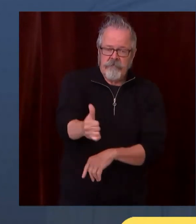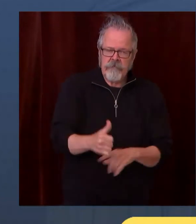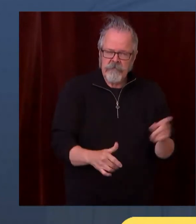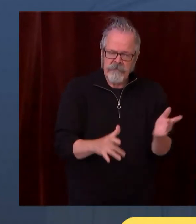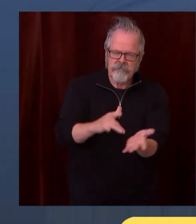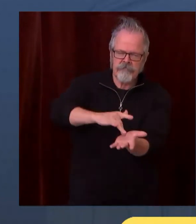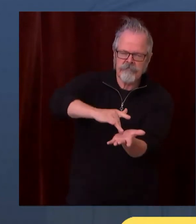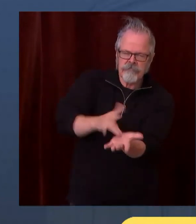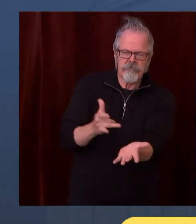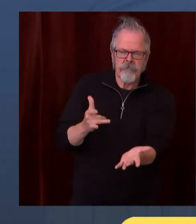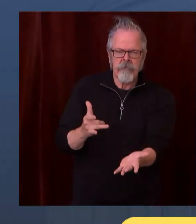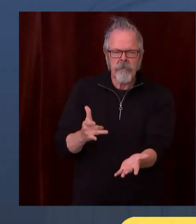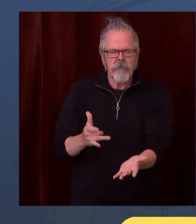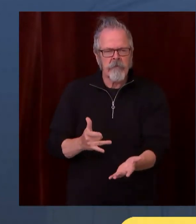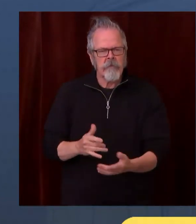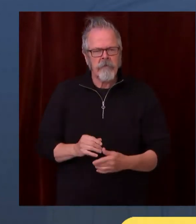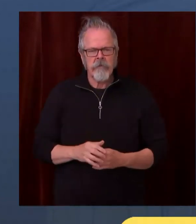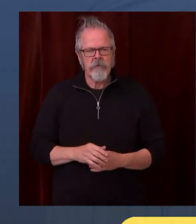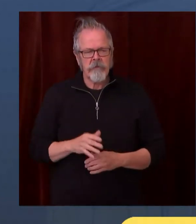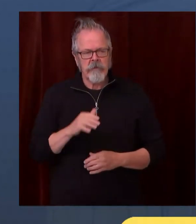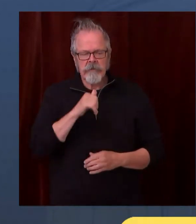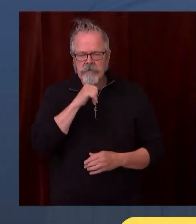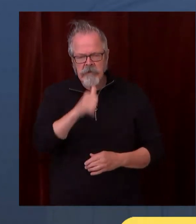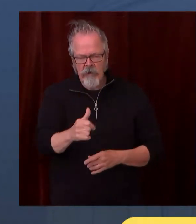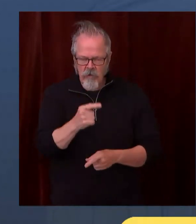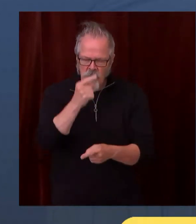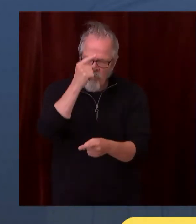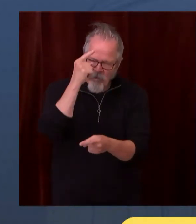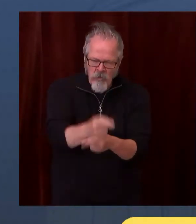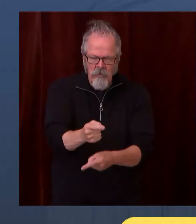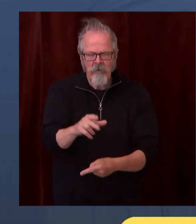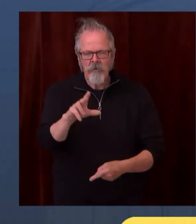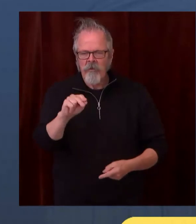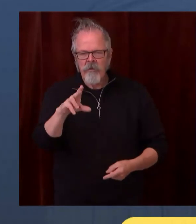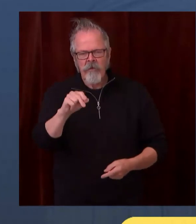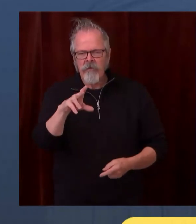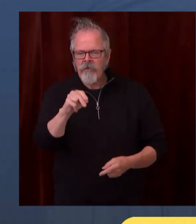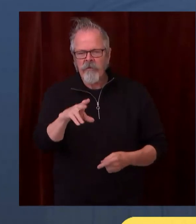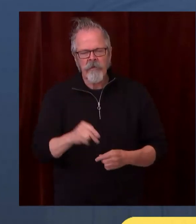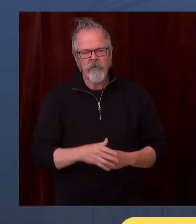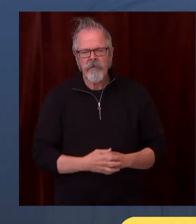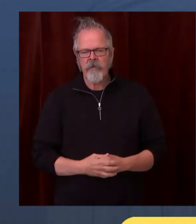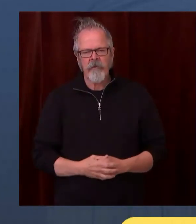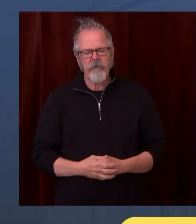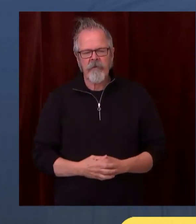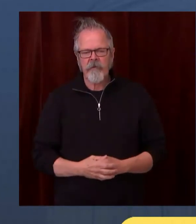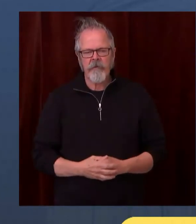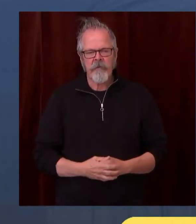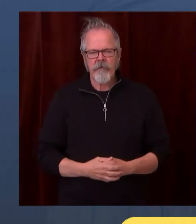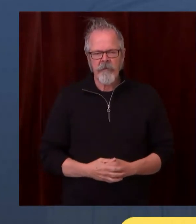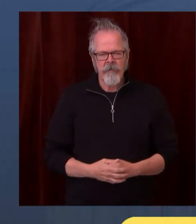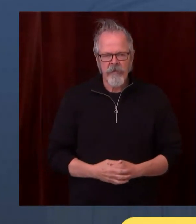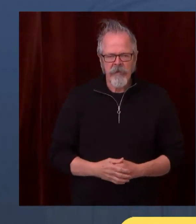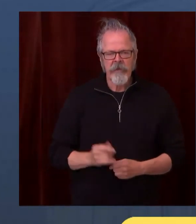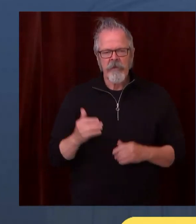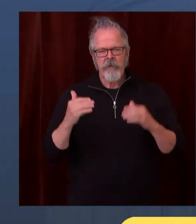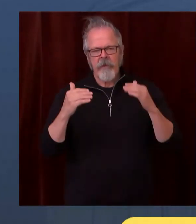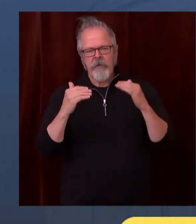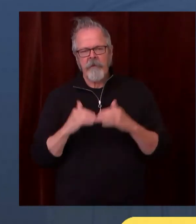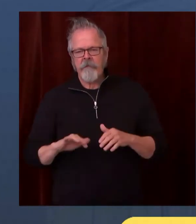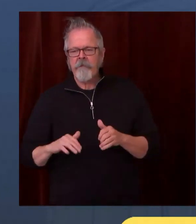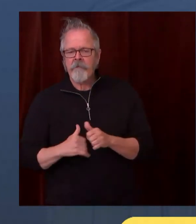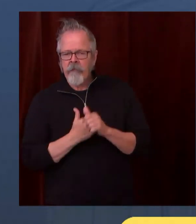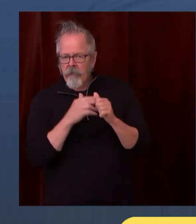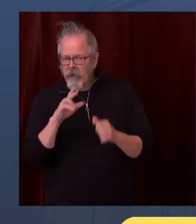just on a slightly different, or actually fairly different subject. Governor, has your office or have you heard from Whatcom